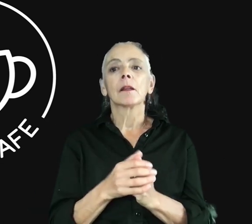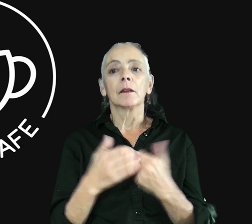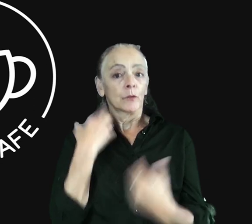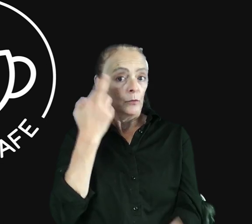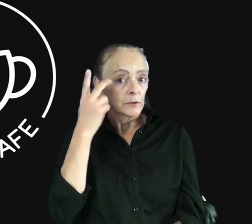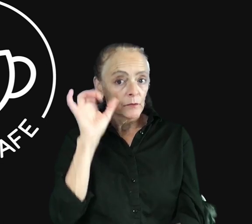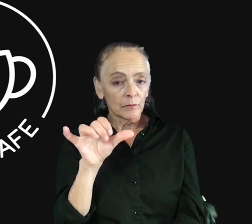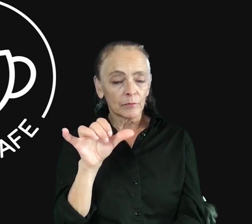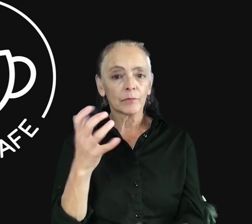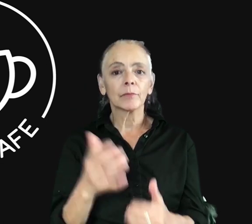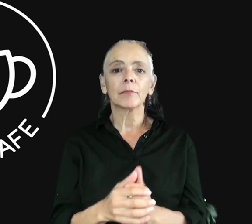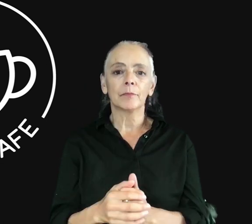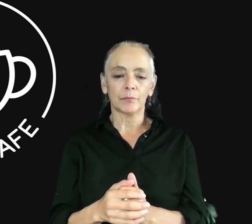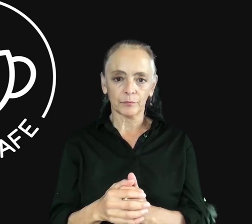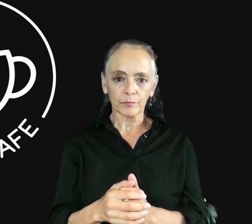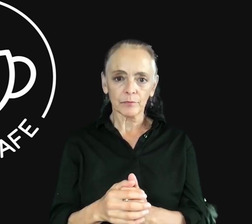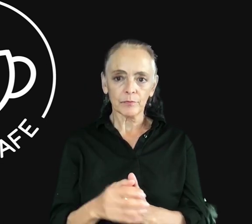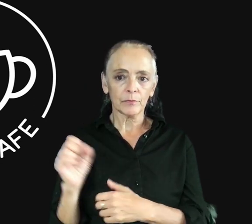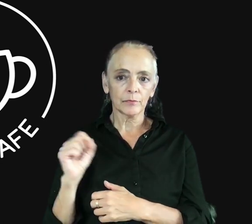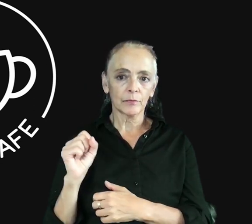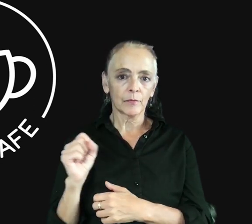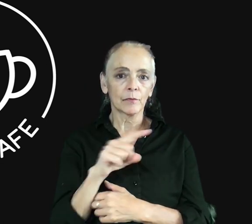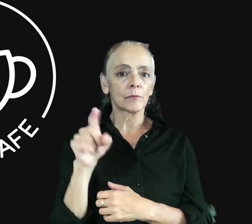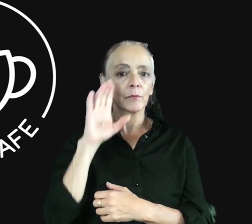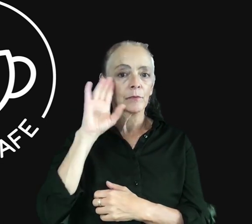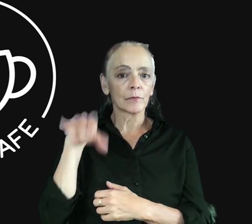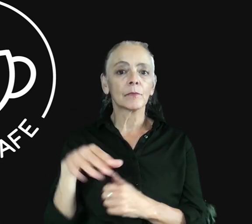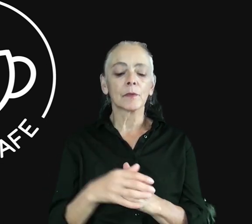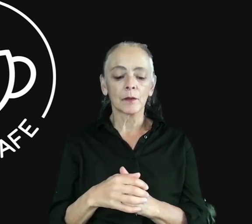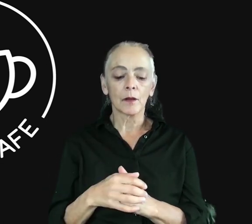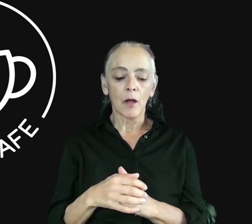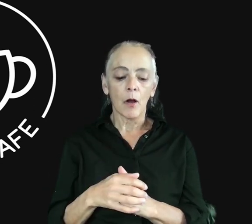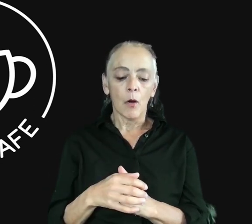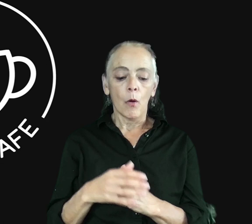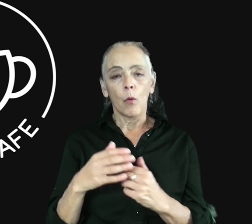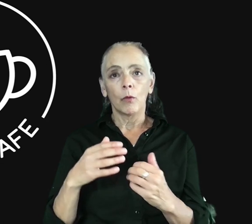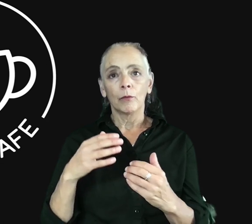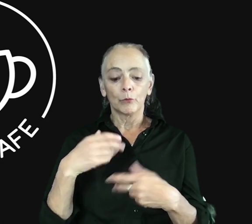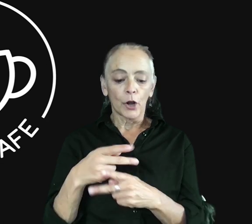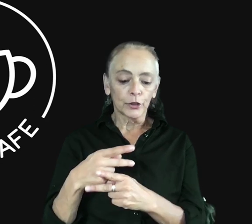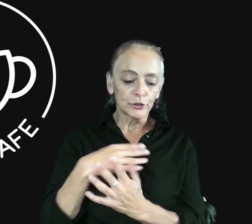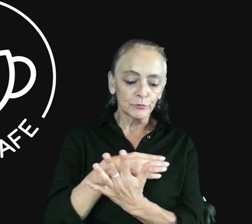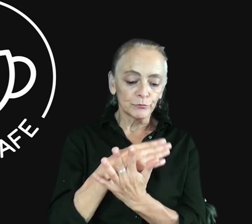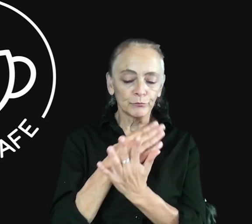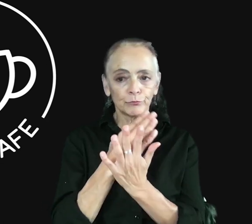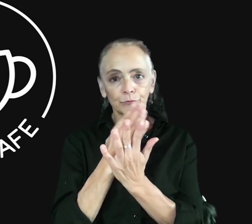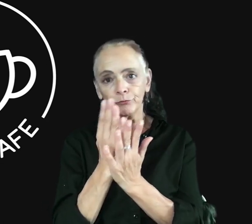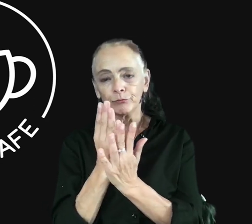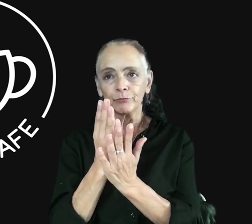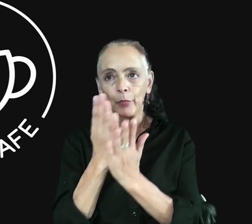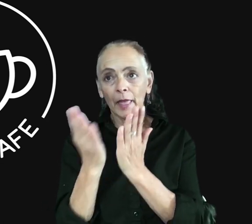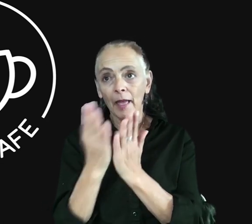mean it's i mean um yeah as you as you know it uh near the end of the production uh usually the uh the